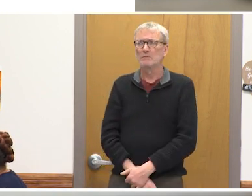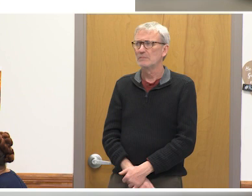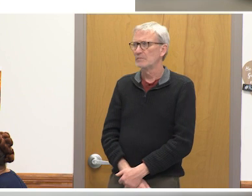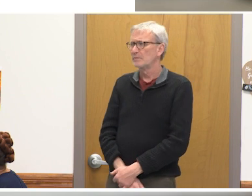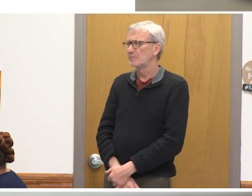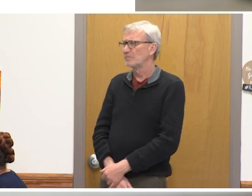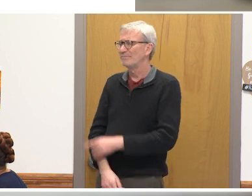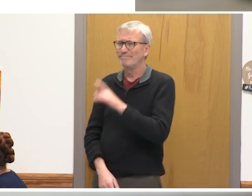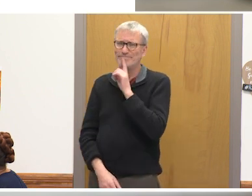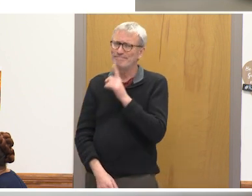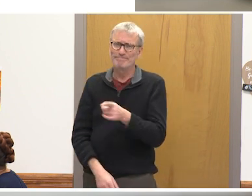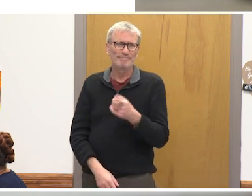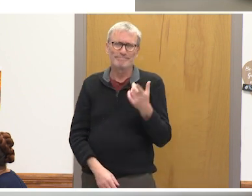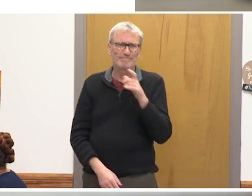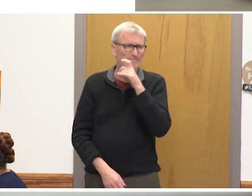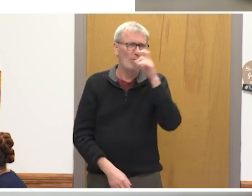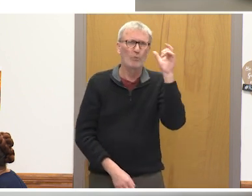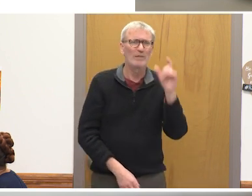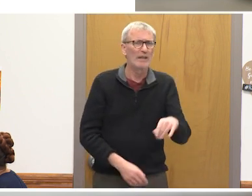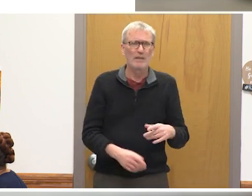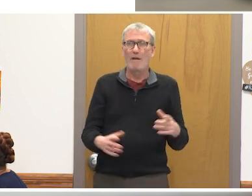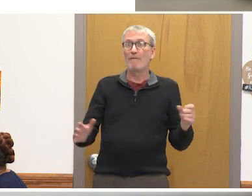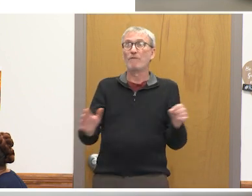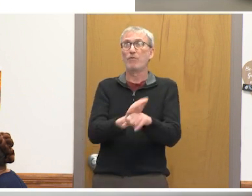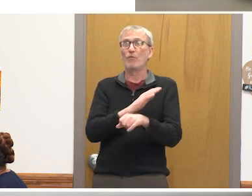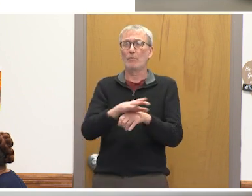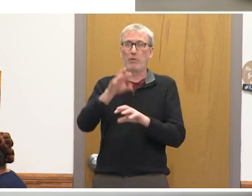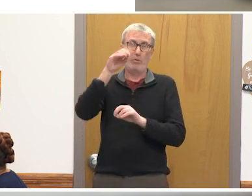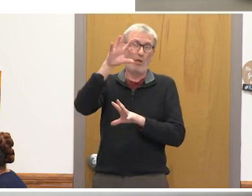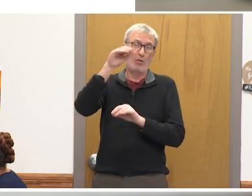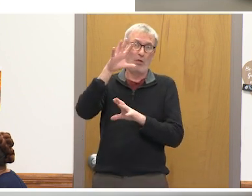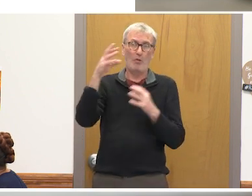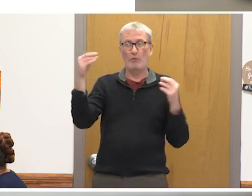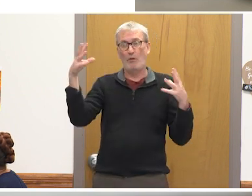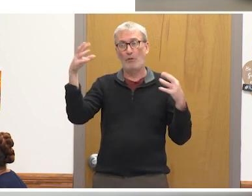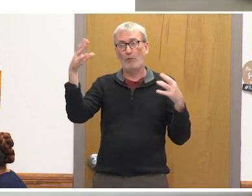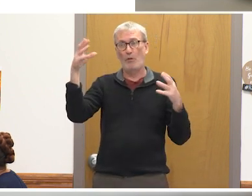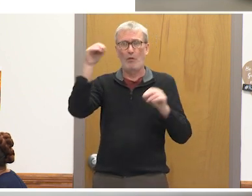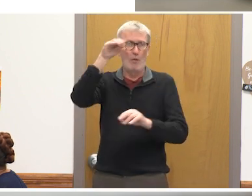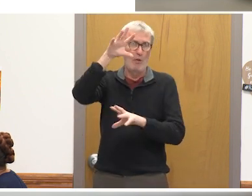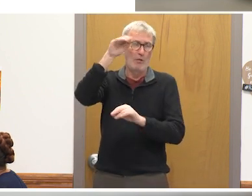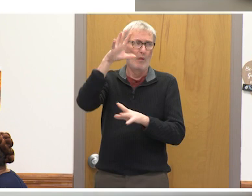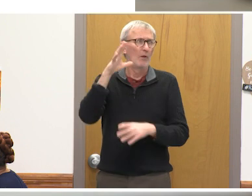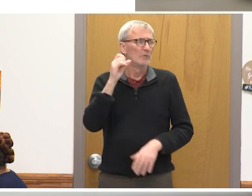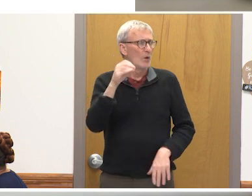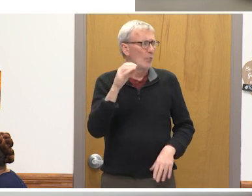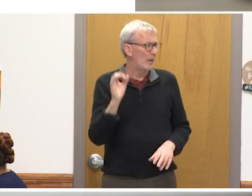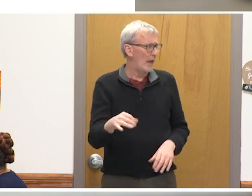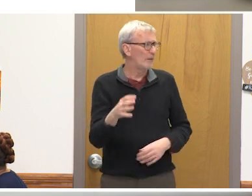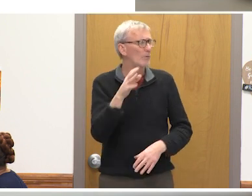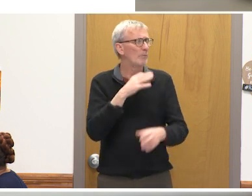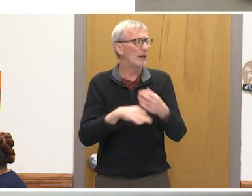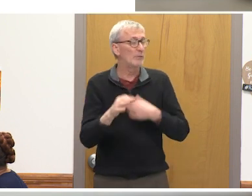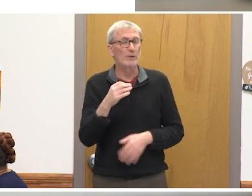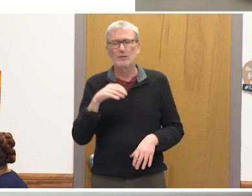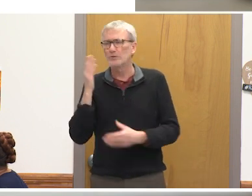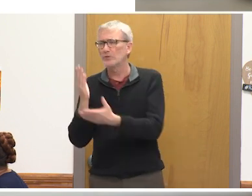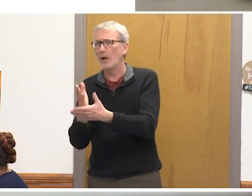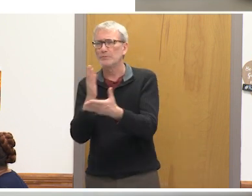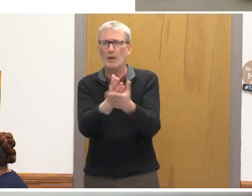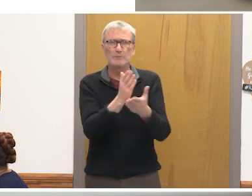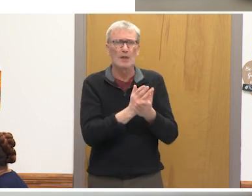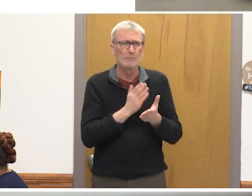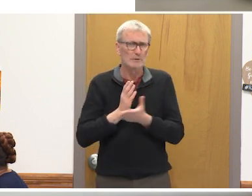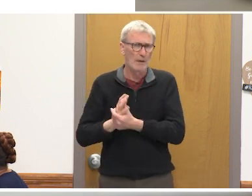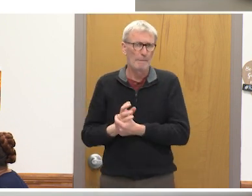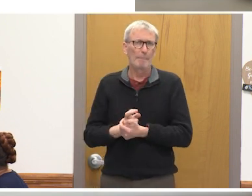and didn't really support the need for an entire signalized intersection. And so we can replace that with all-way stop control.